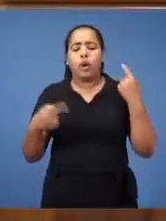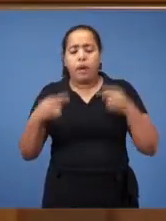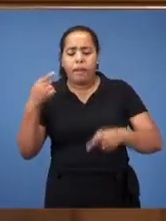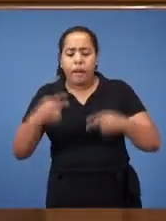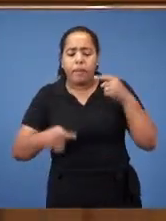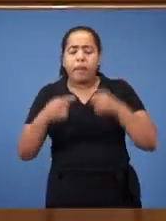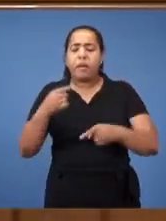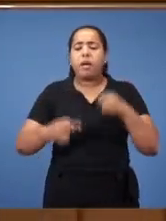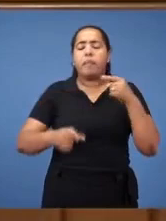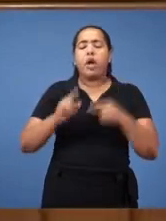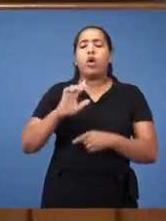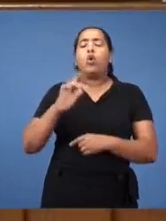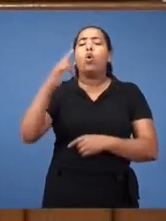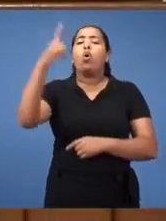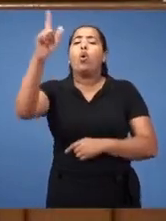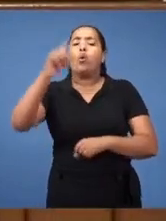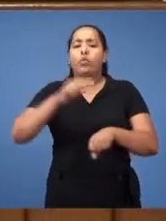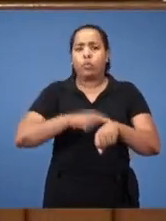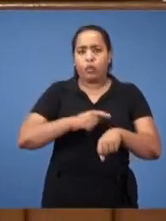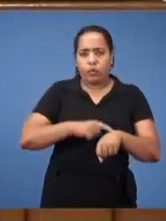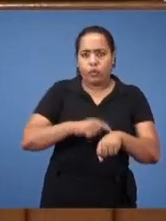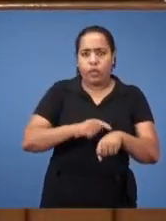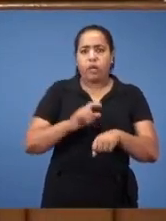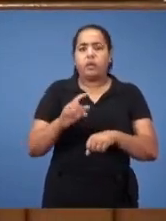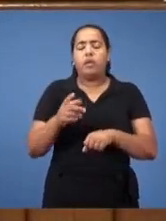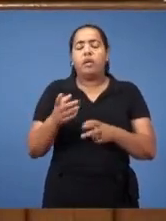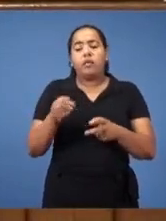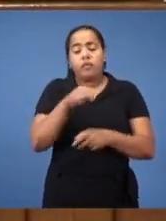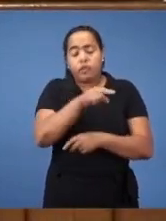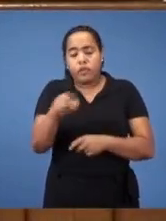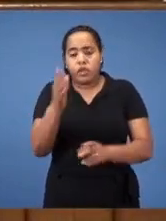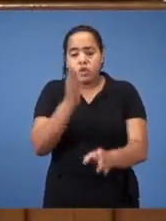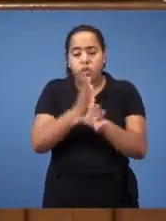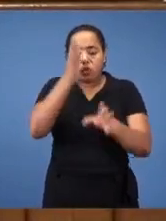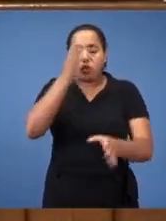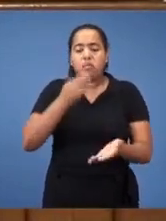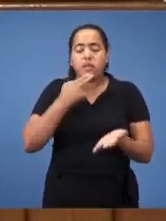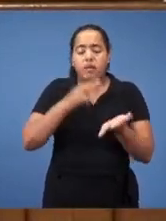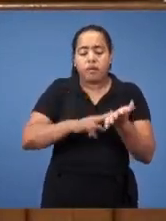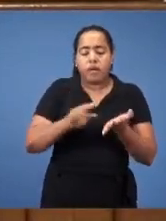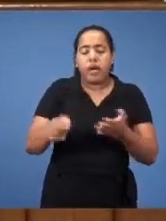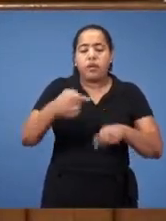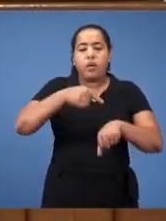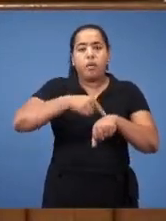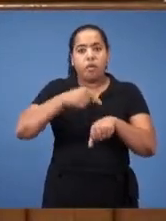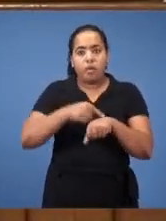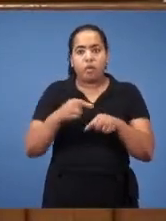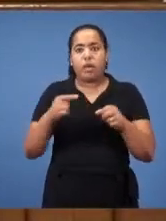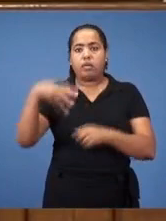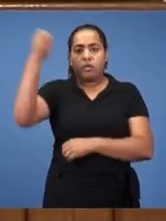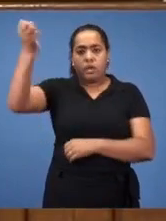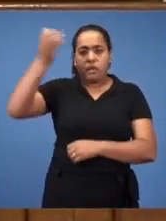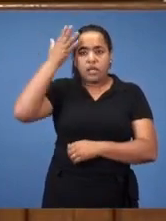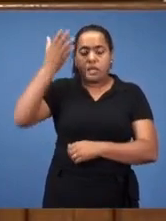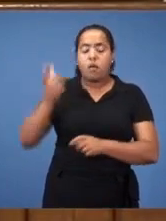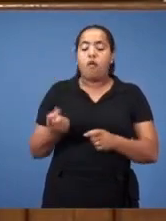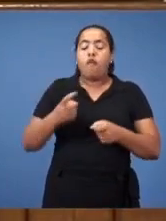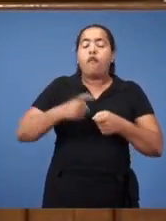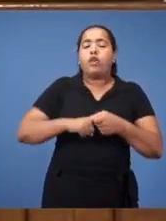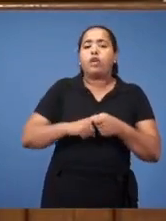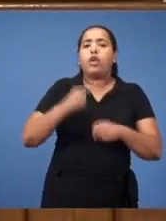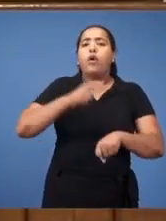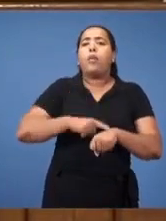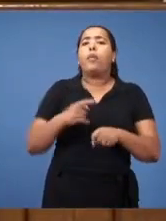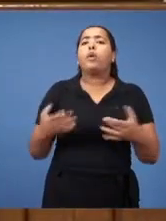discuss in a future occasion. And I asked the brethren to look in the letters to see